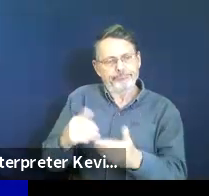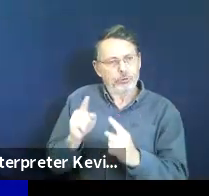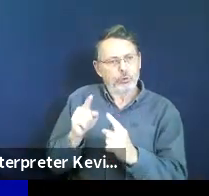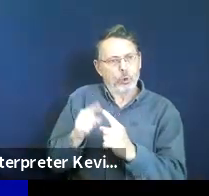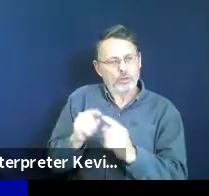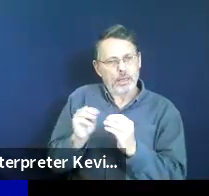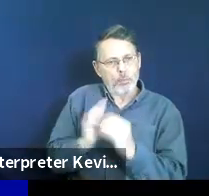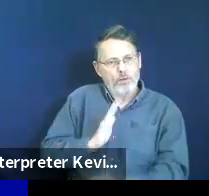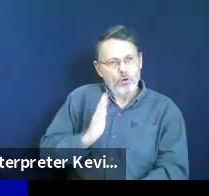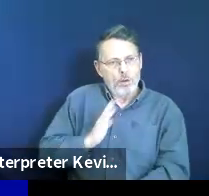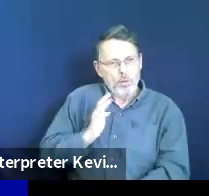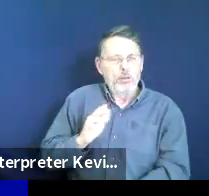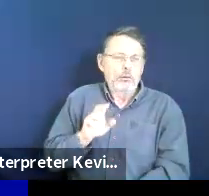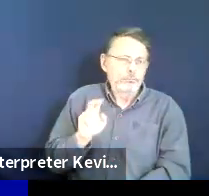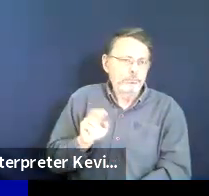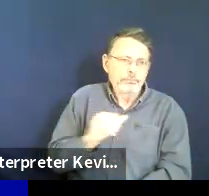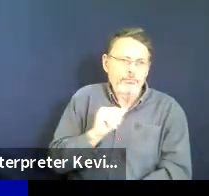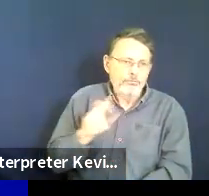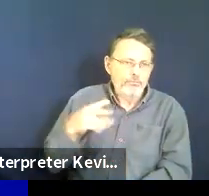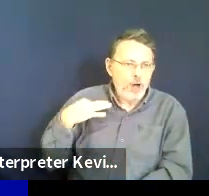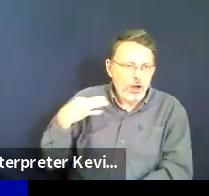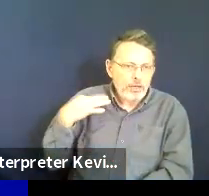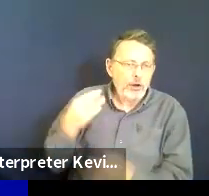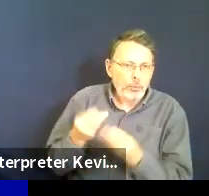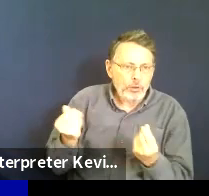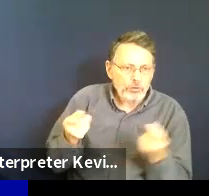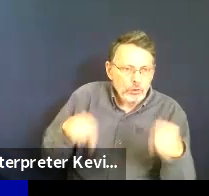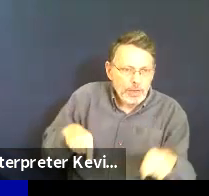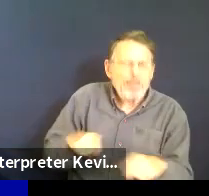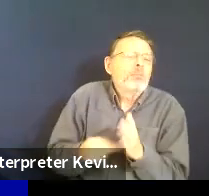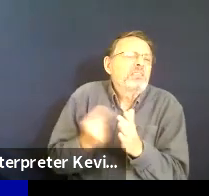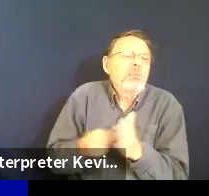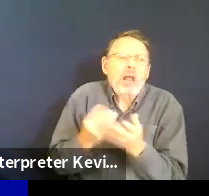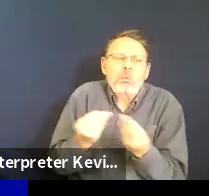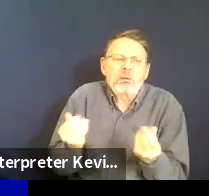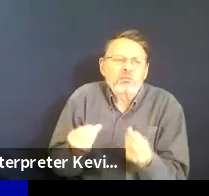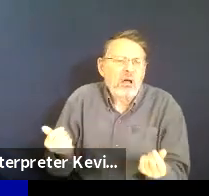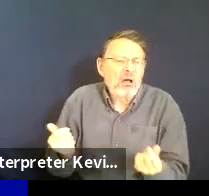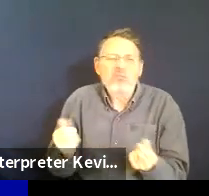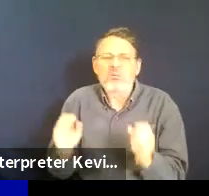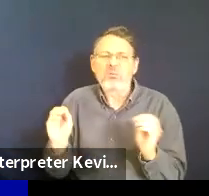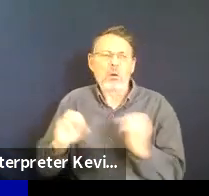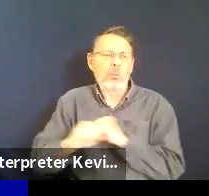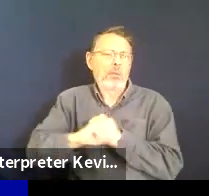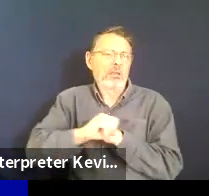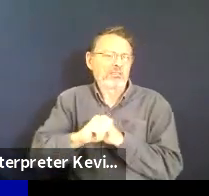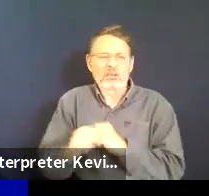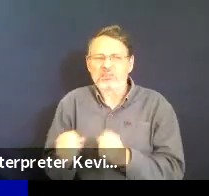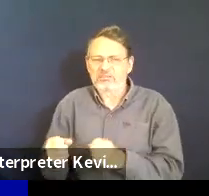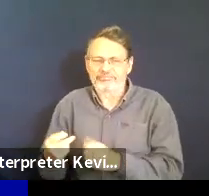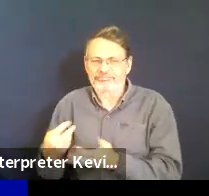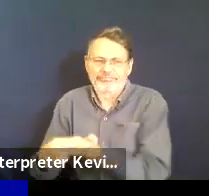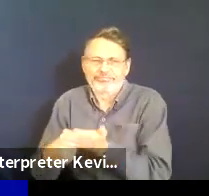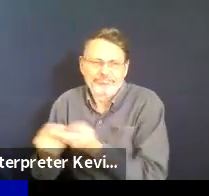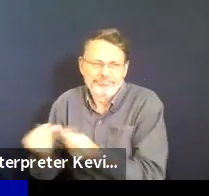where we're often resolving a lot of complaints behind the scenes without any kind of publicity on